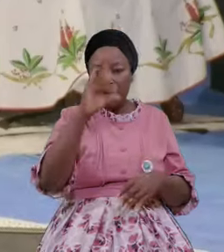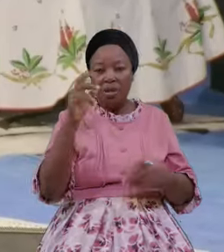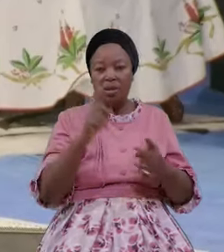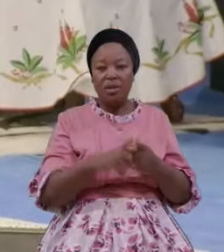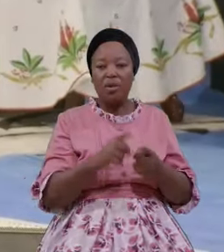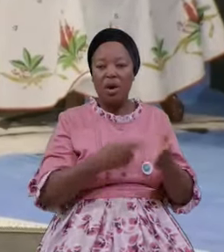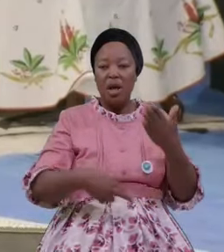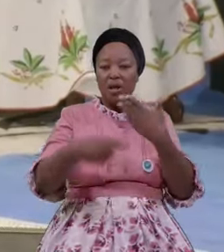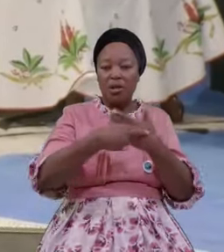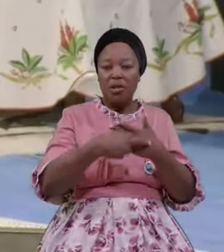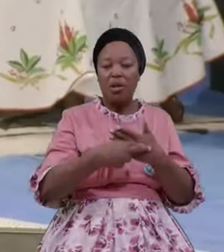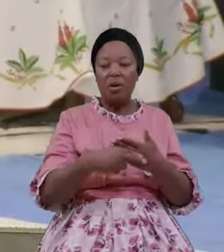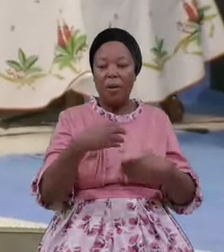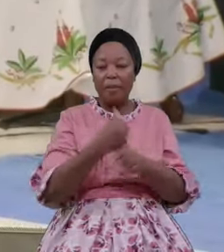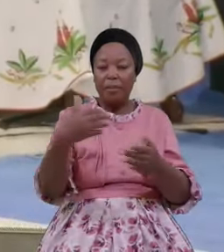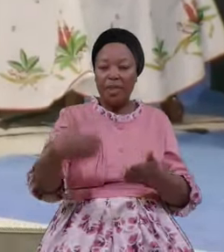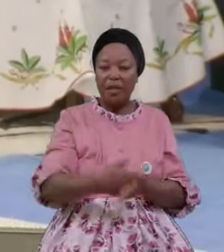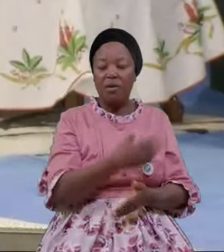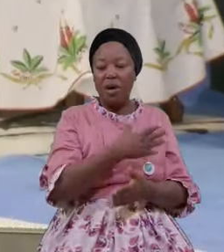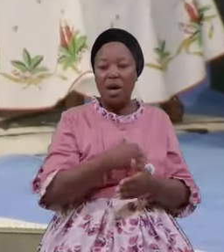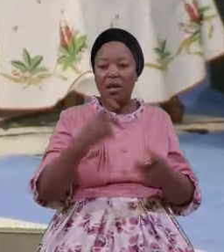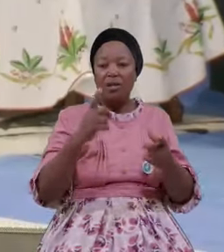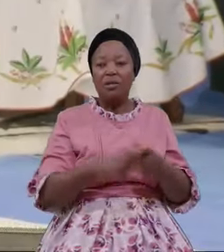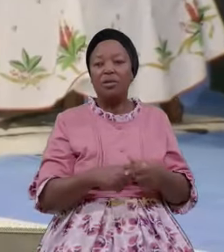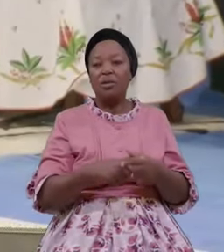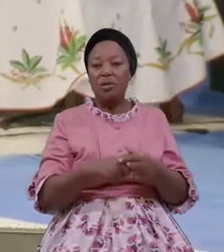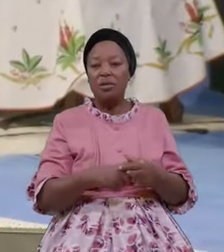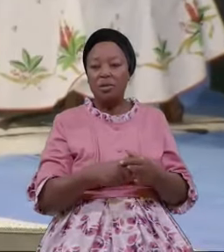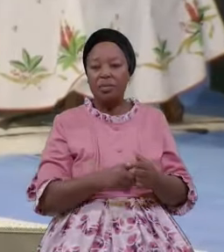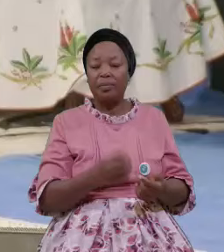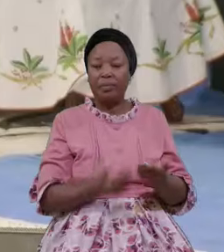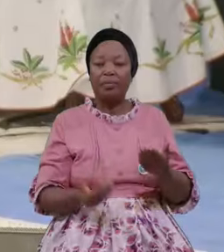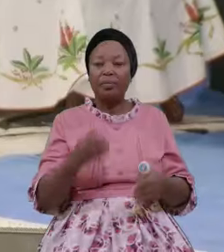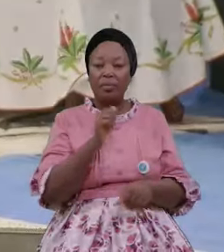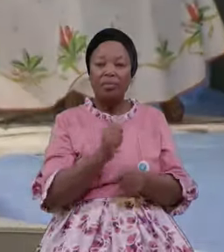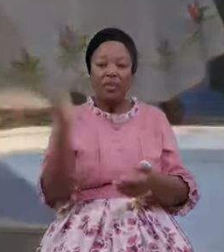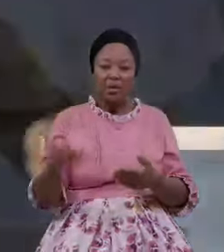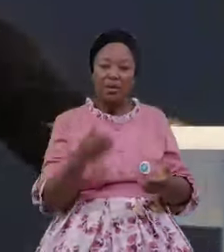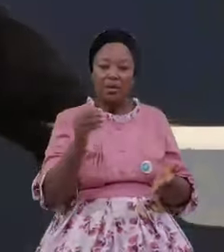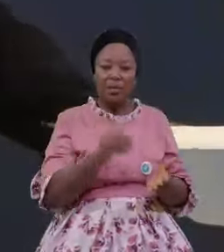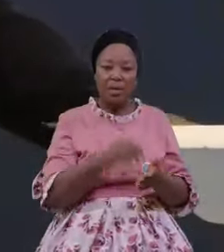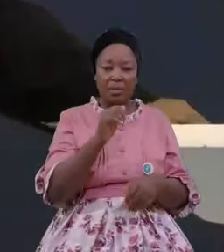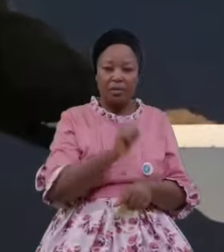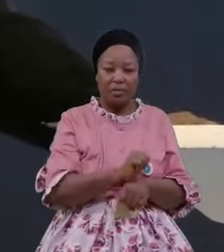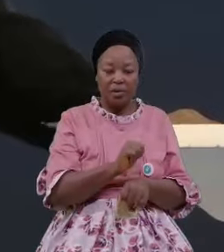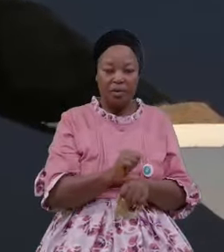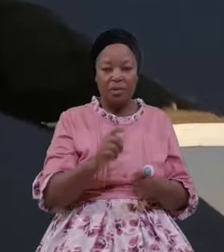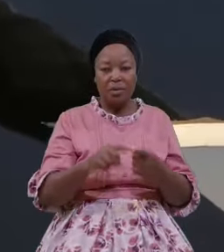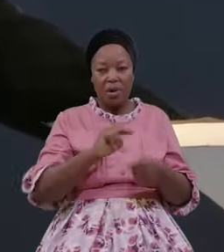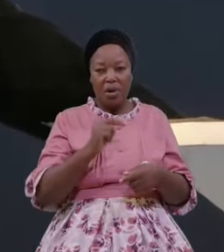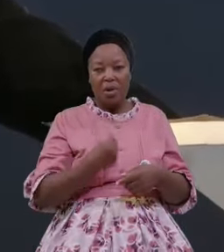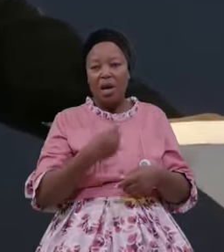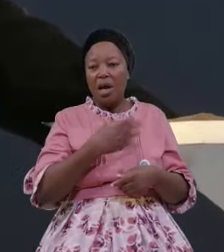to recommission us. He comes and he seeks for you.